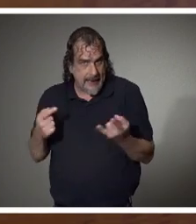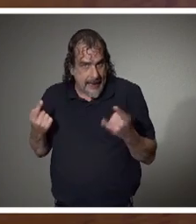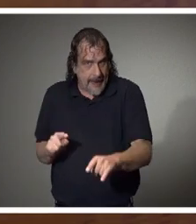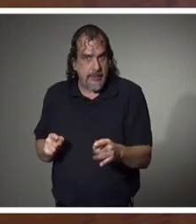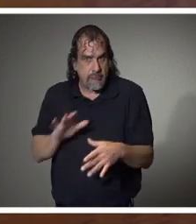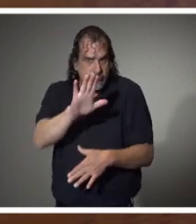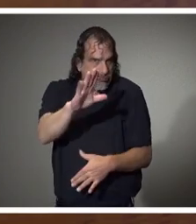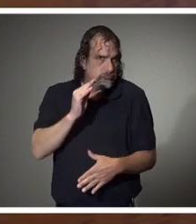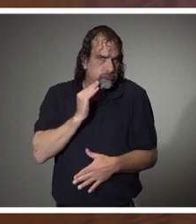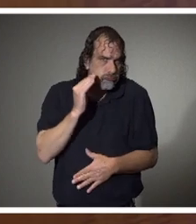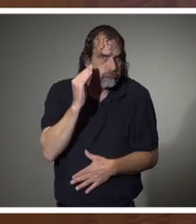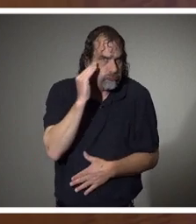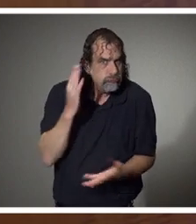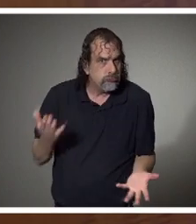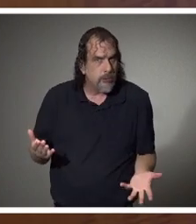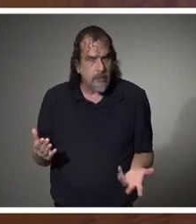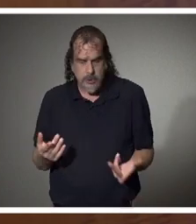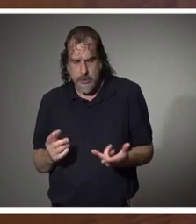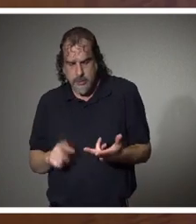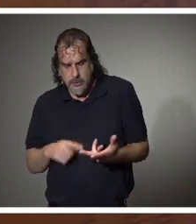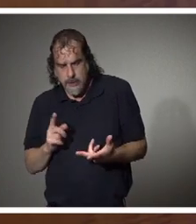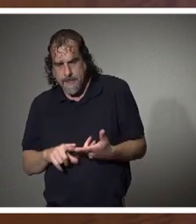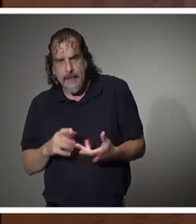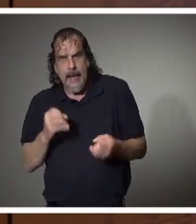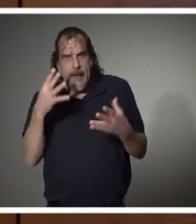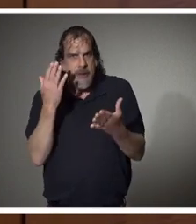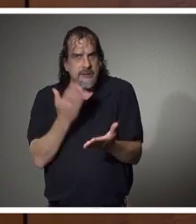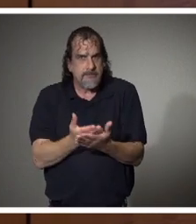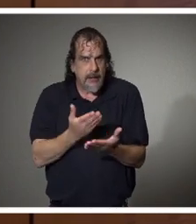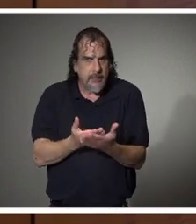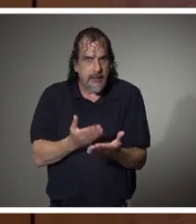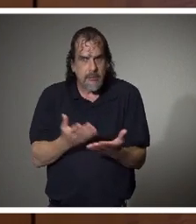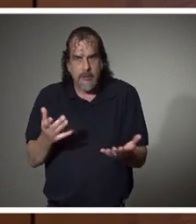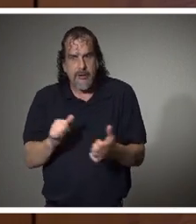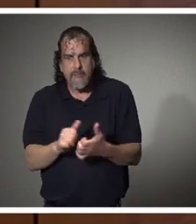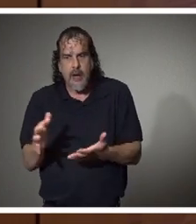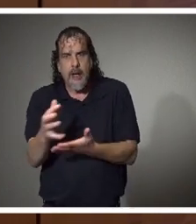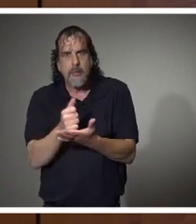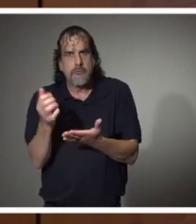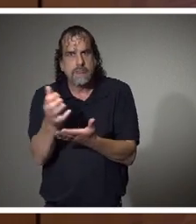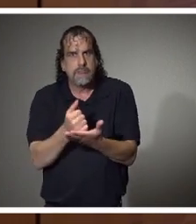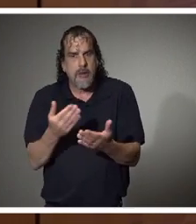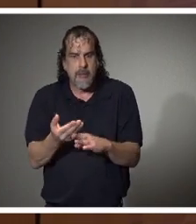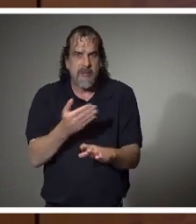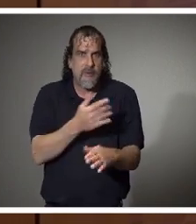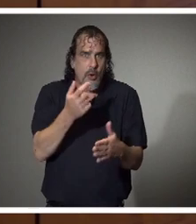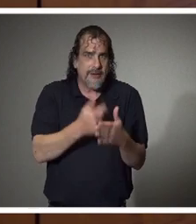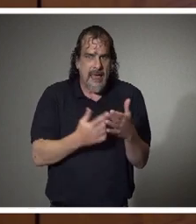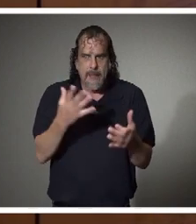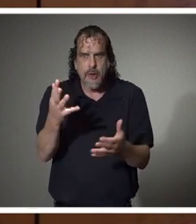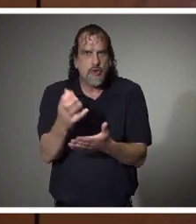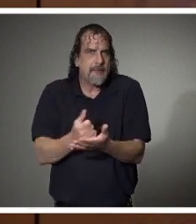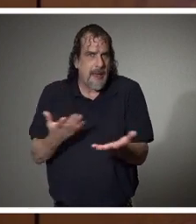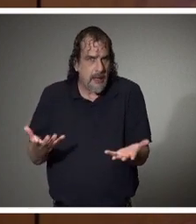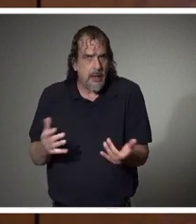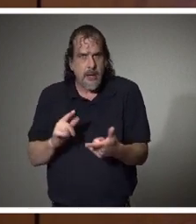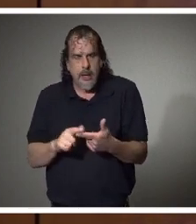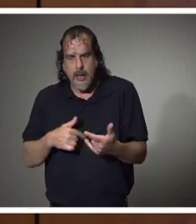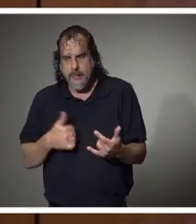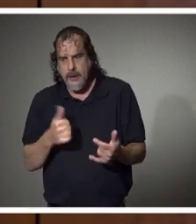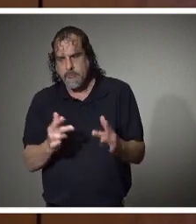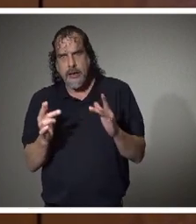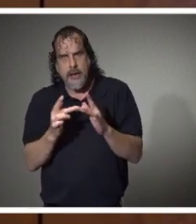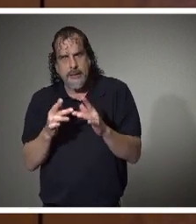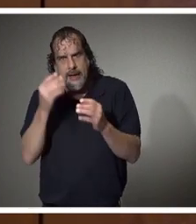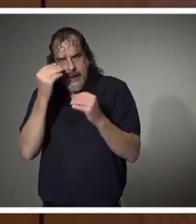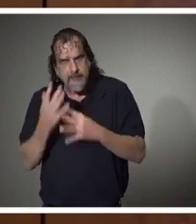home, financial type information for your family, for household income before taxes, and then, of course, contact and any financial